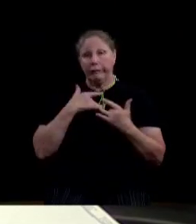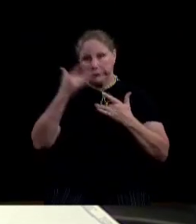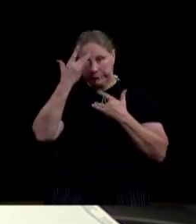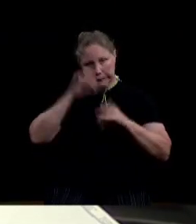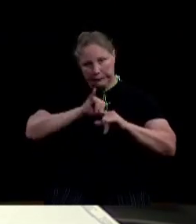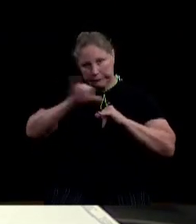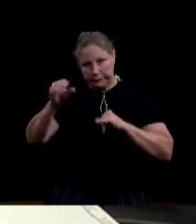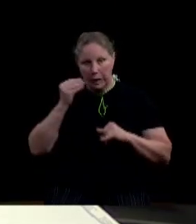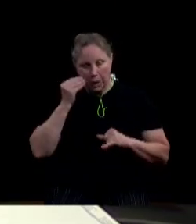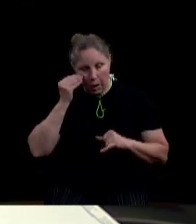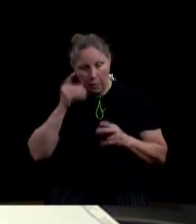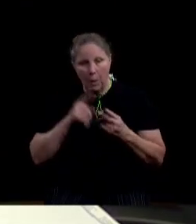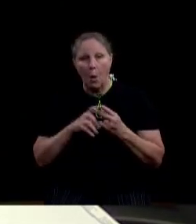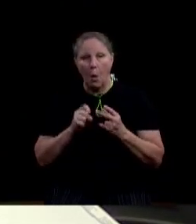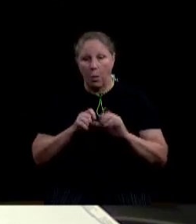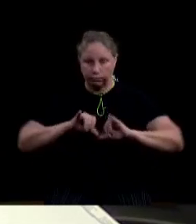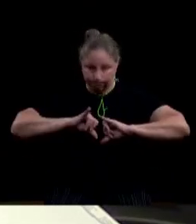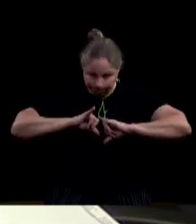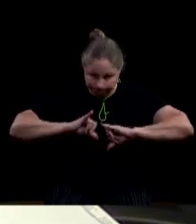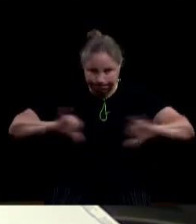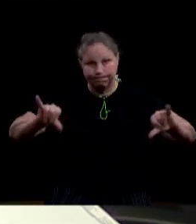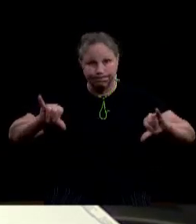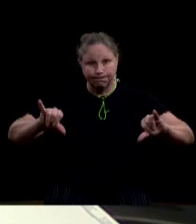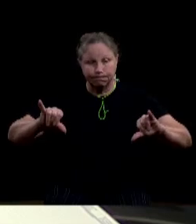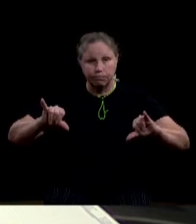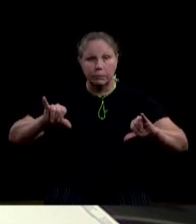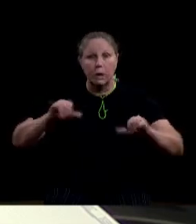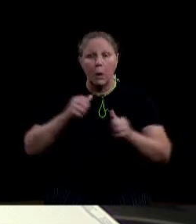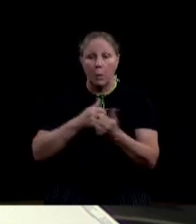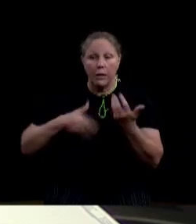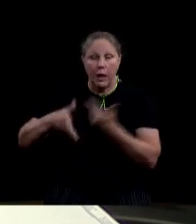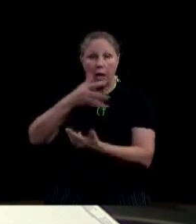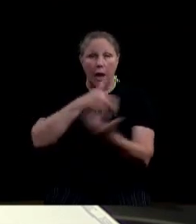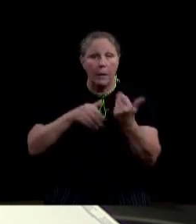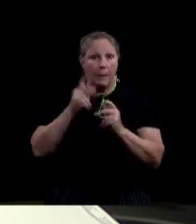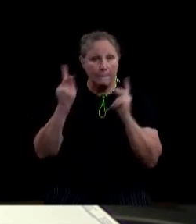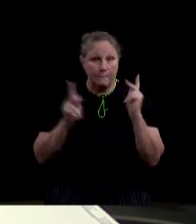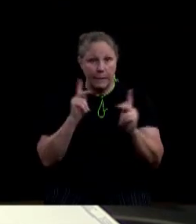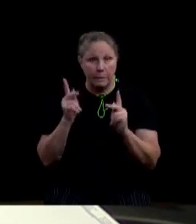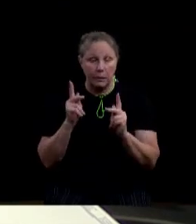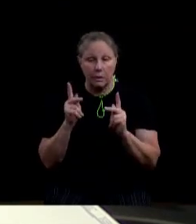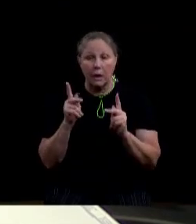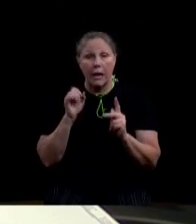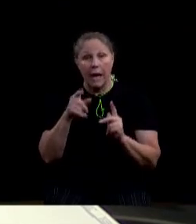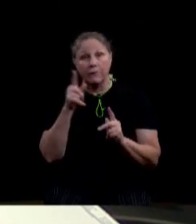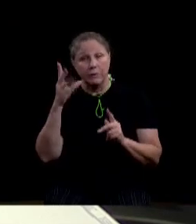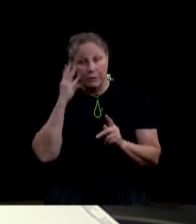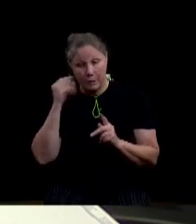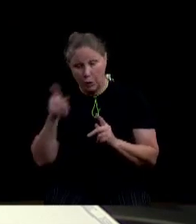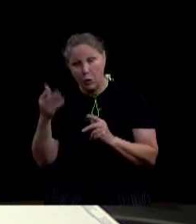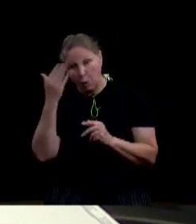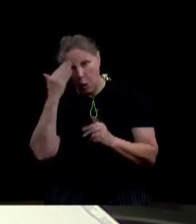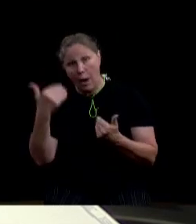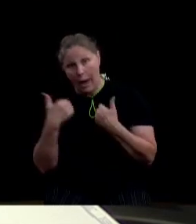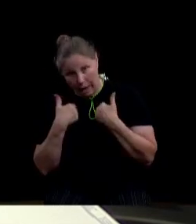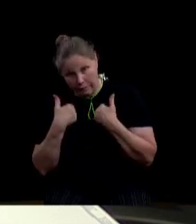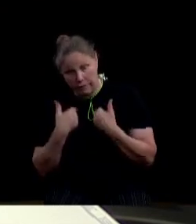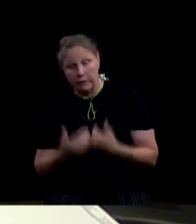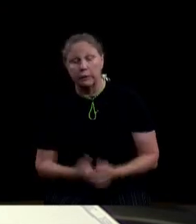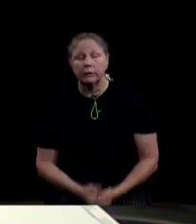close contact to a confirmed case of SARS-CoV-2. Signed this 22nd day of